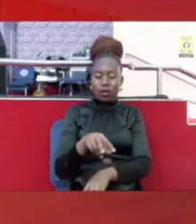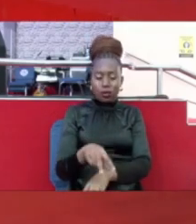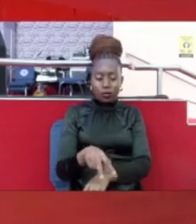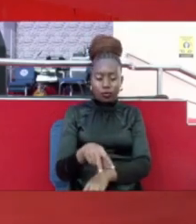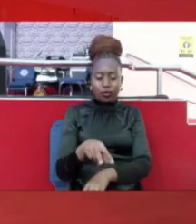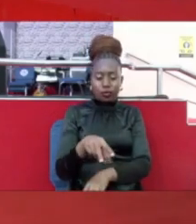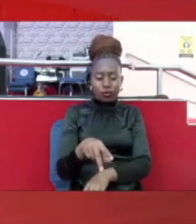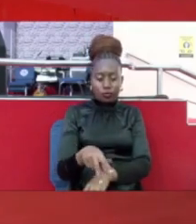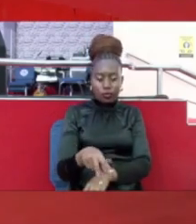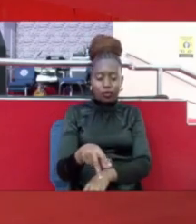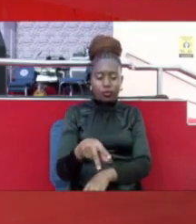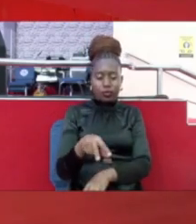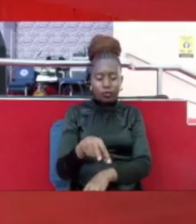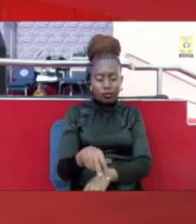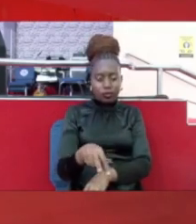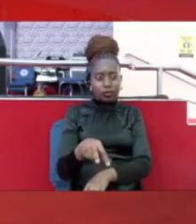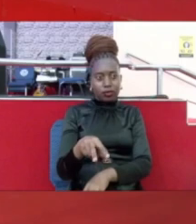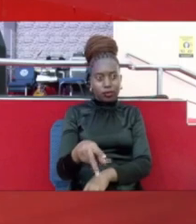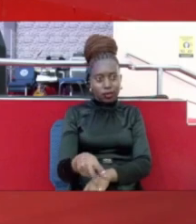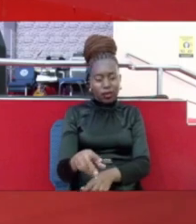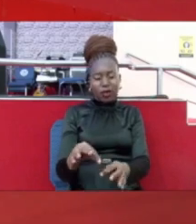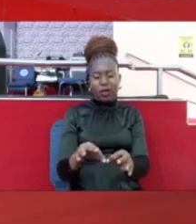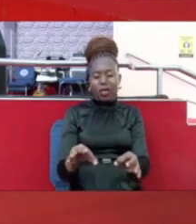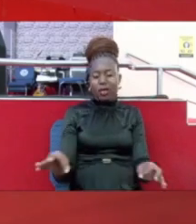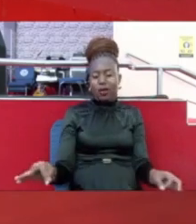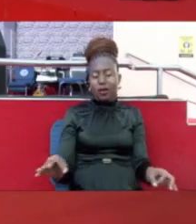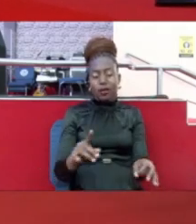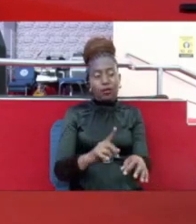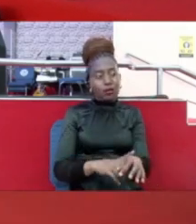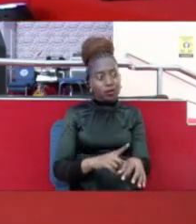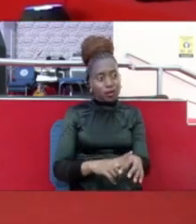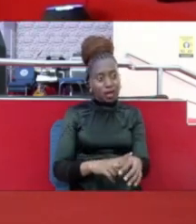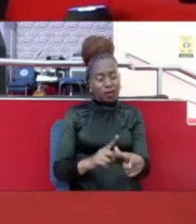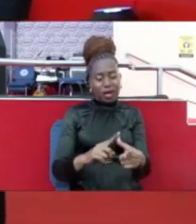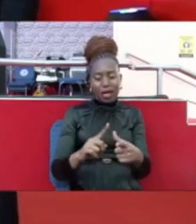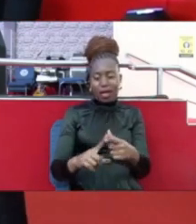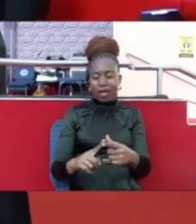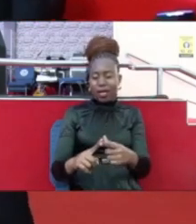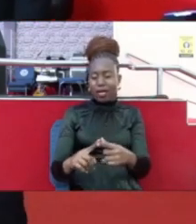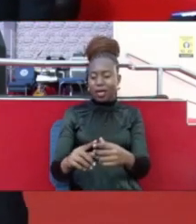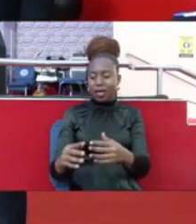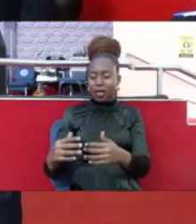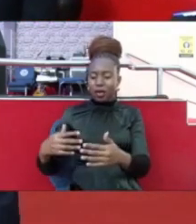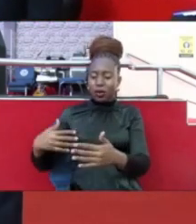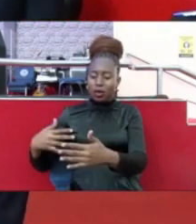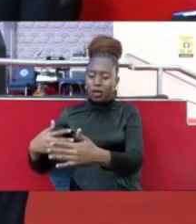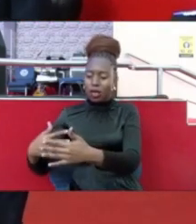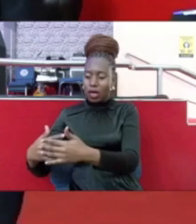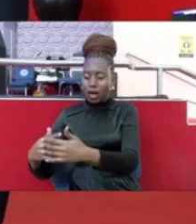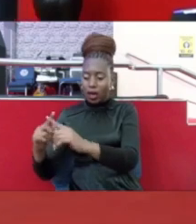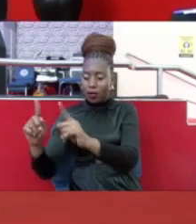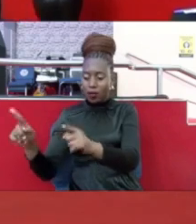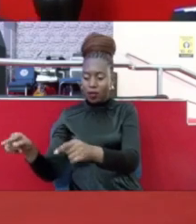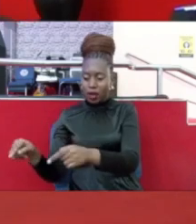It could take 10 minutes. And then when she got to the bucket, I had businessmen in the